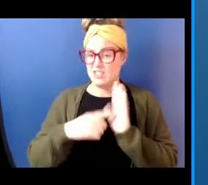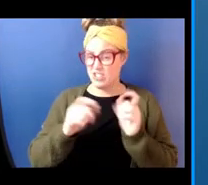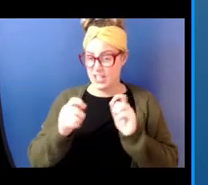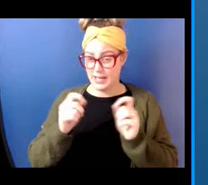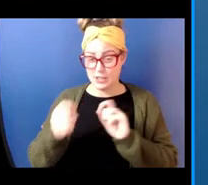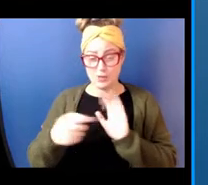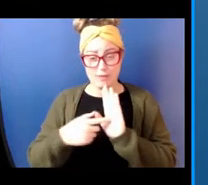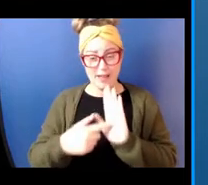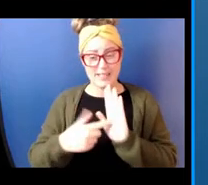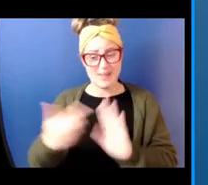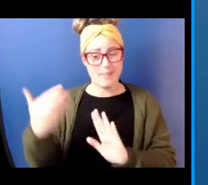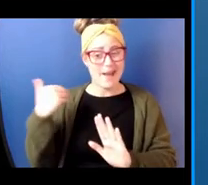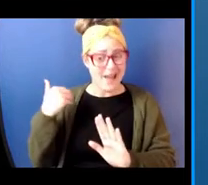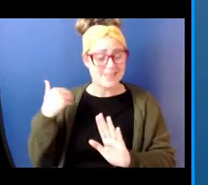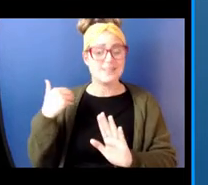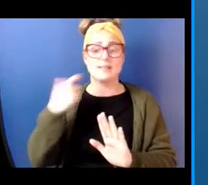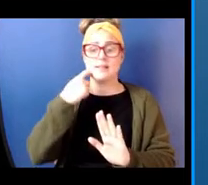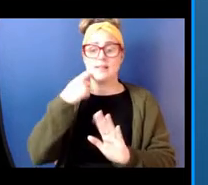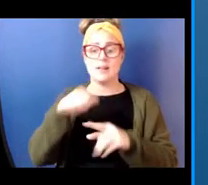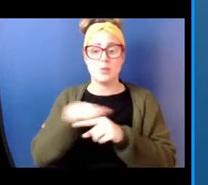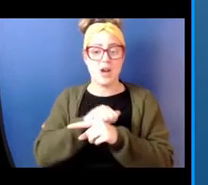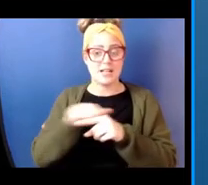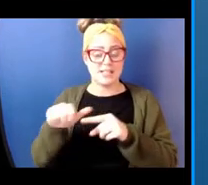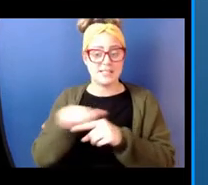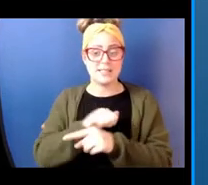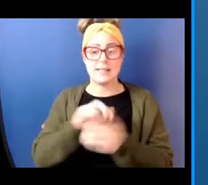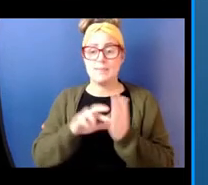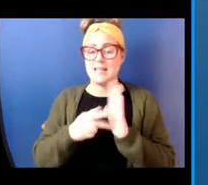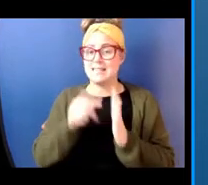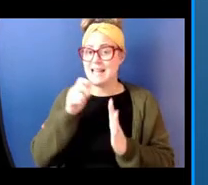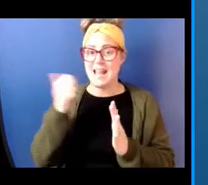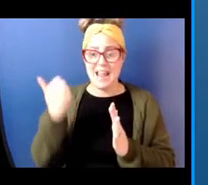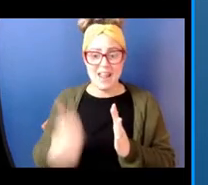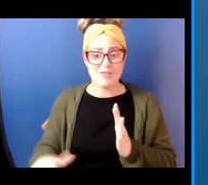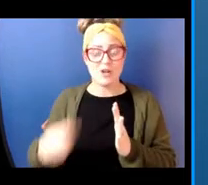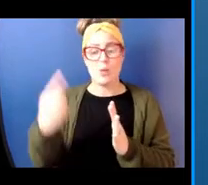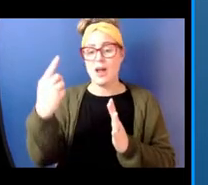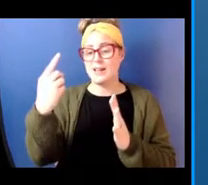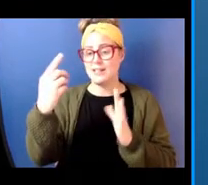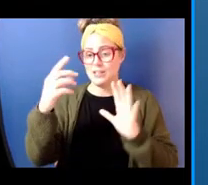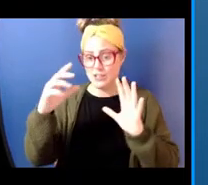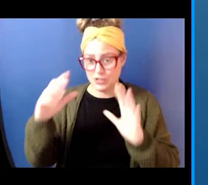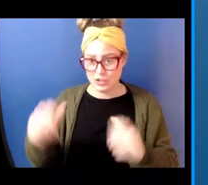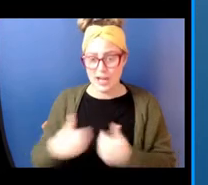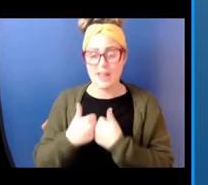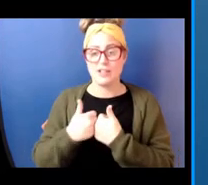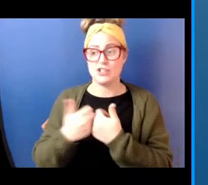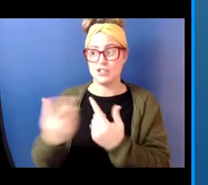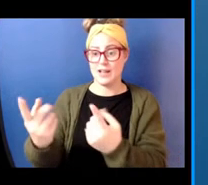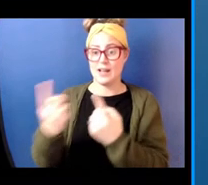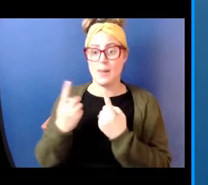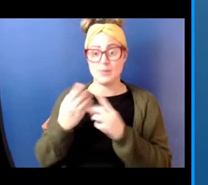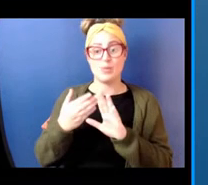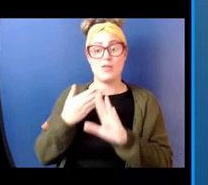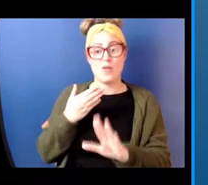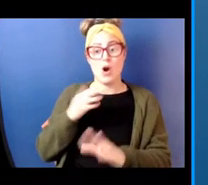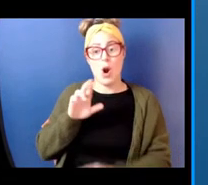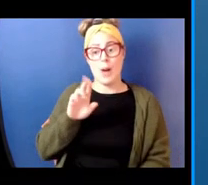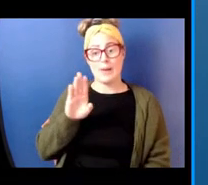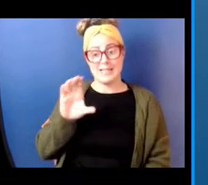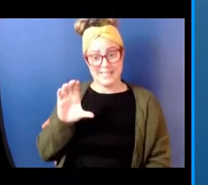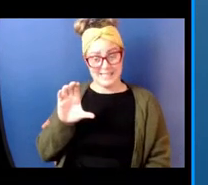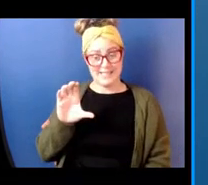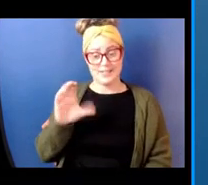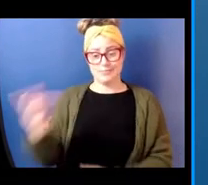which is not EV which is that not every challenge that comes before the RBC necessitates a detailed